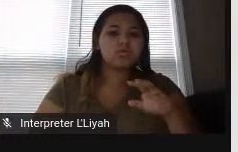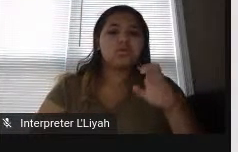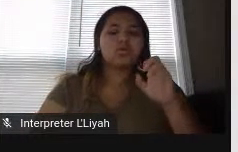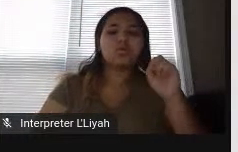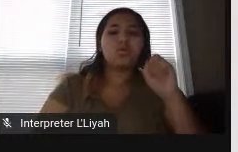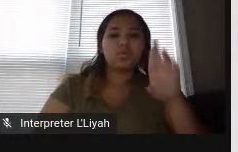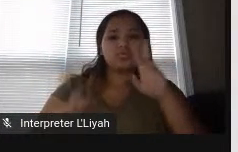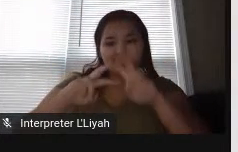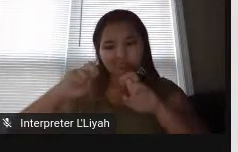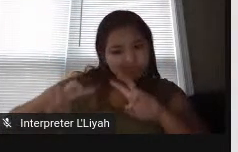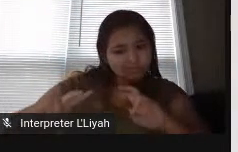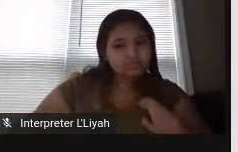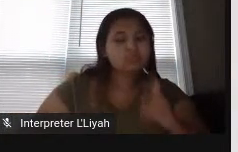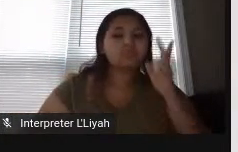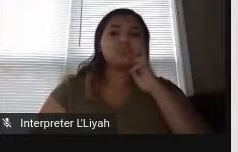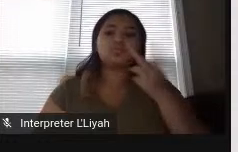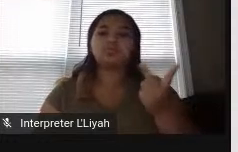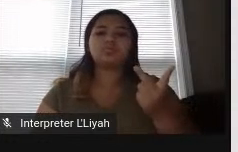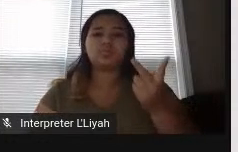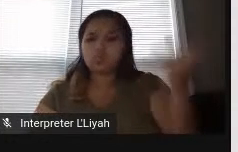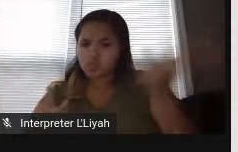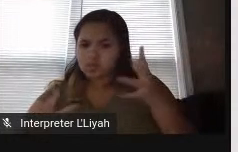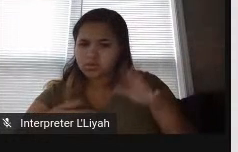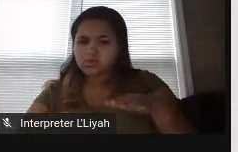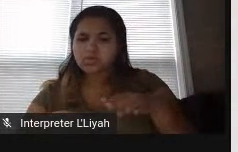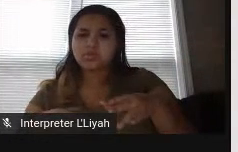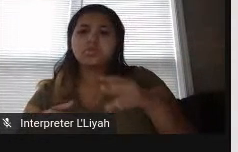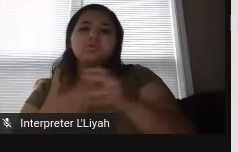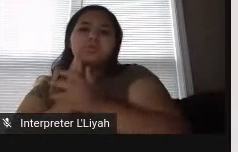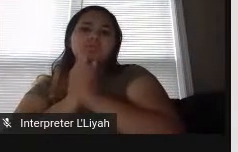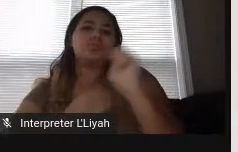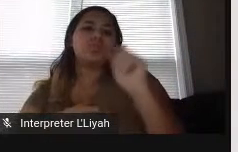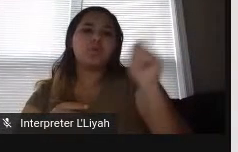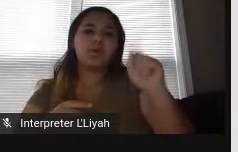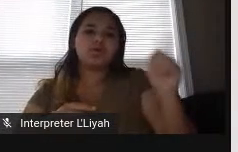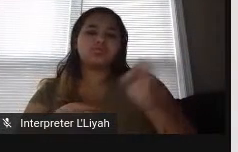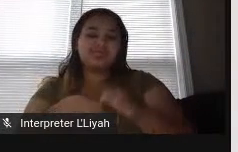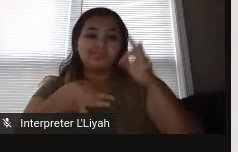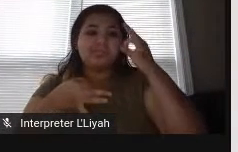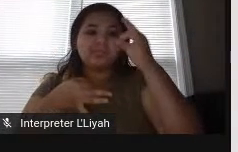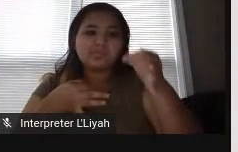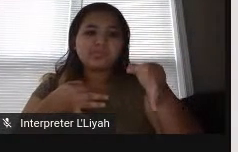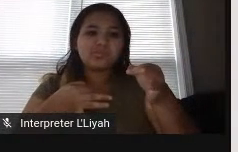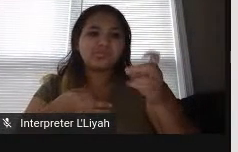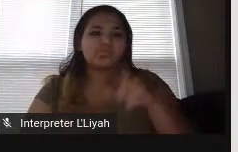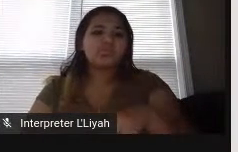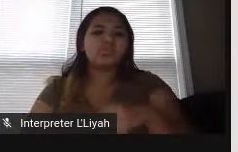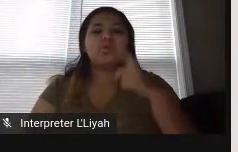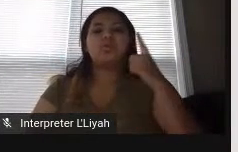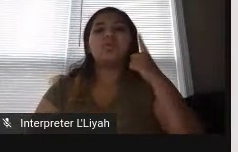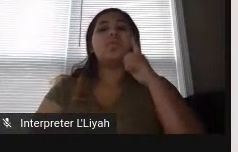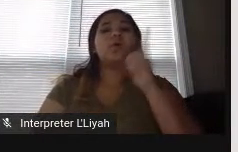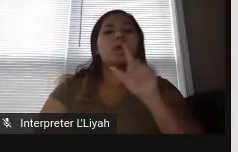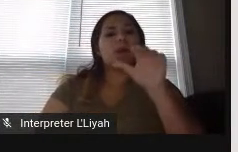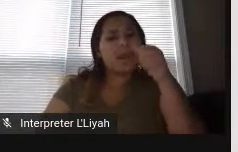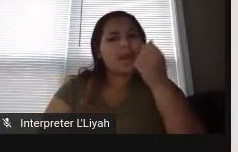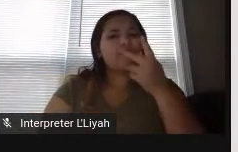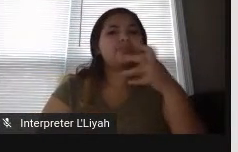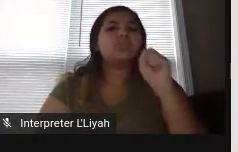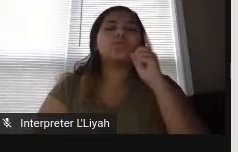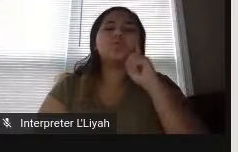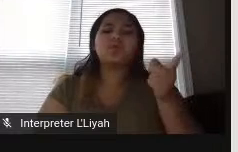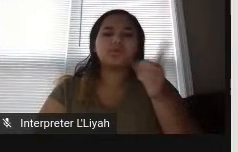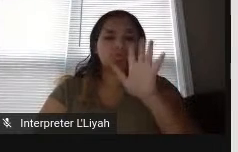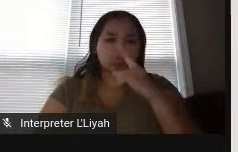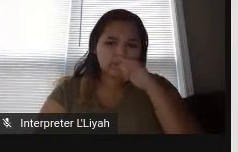an assessment to see what skills or where the delays or where the gaps, or